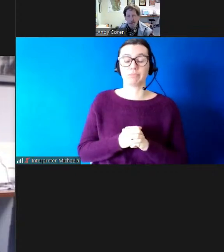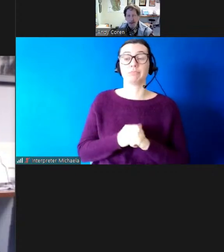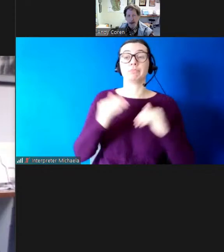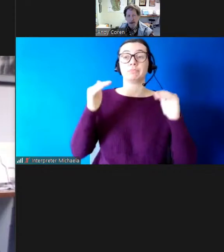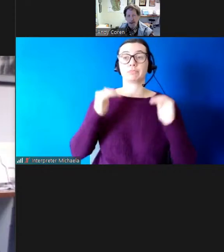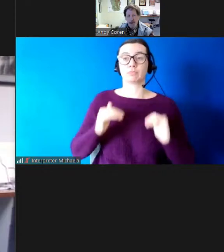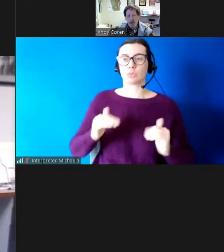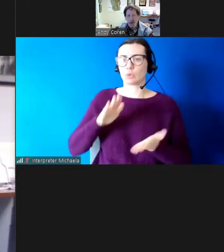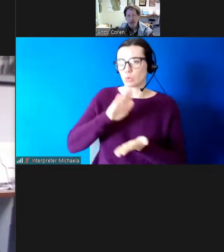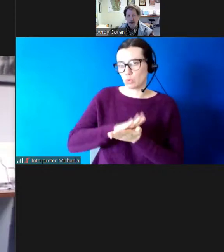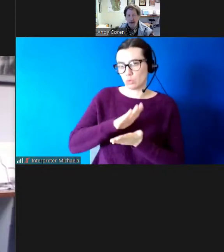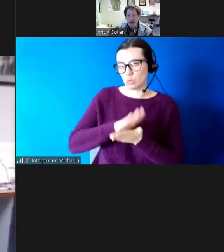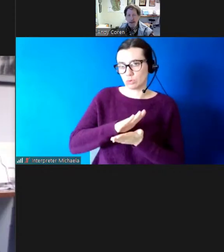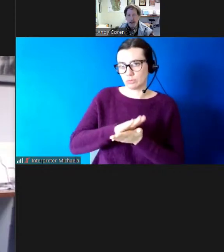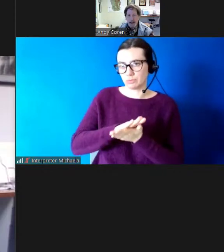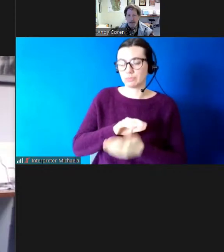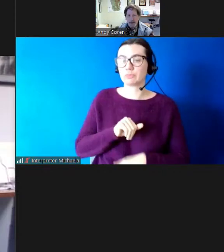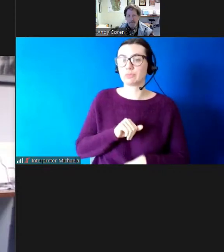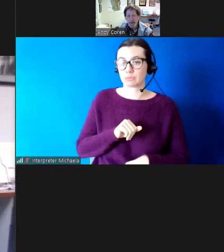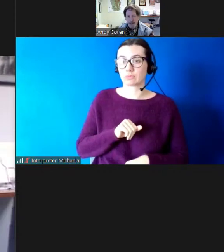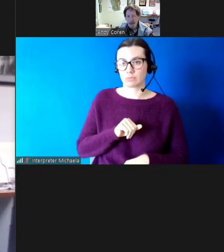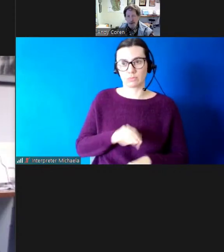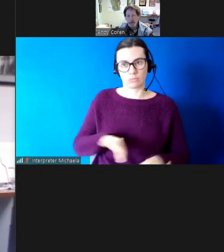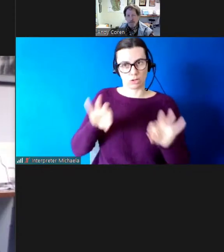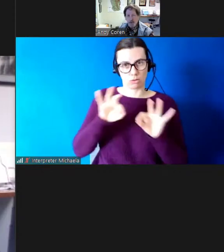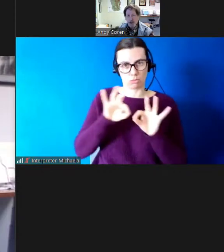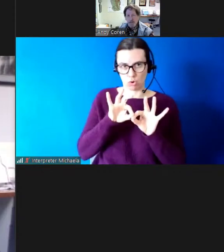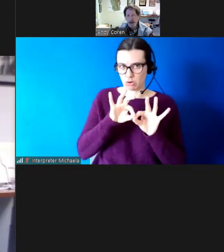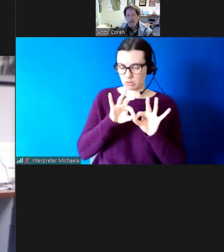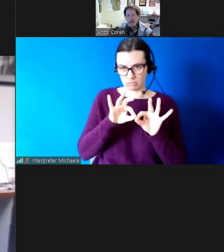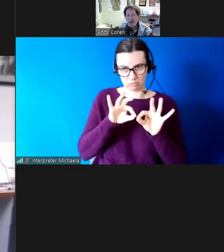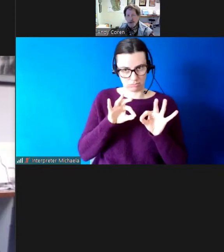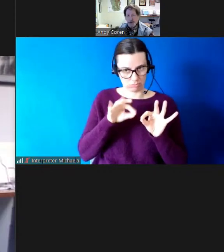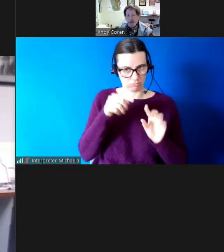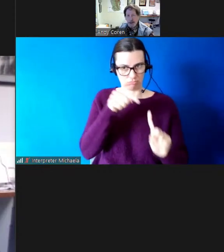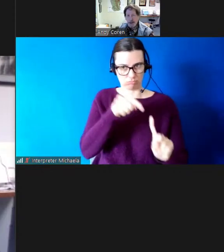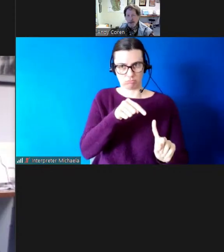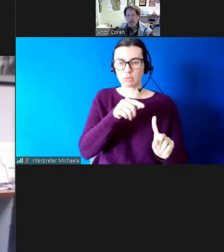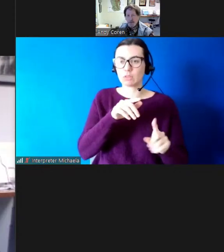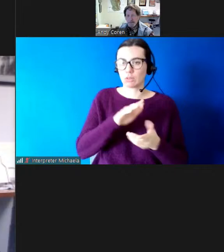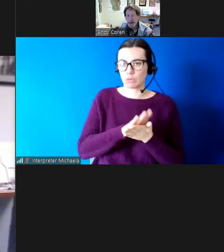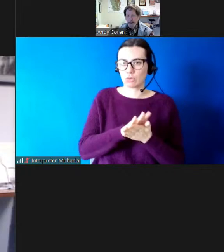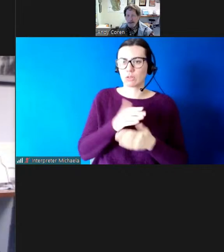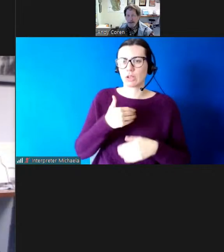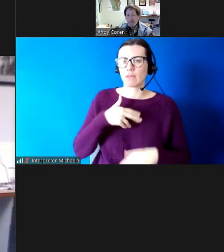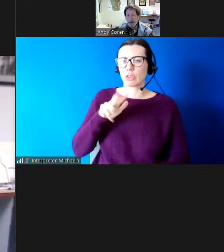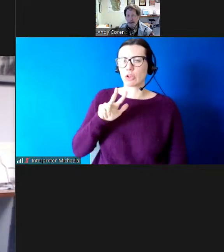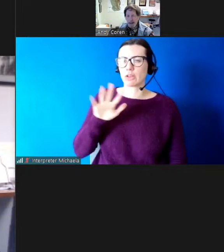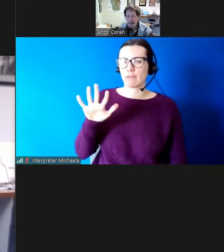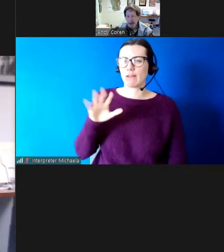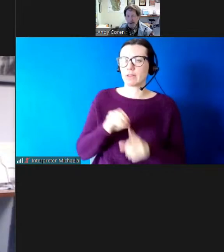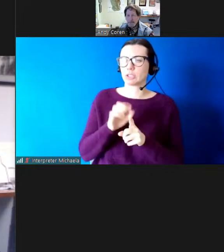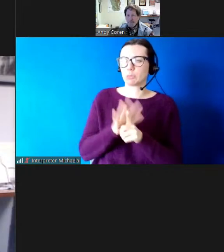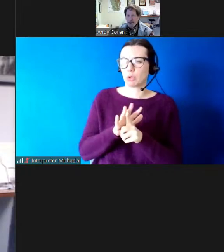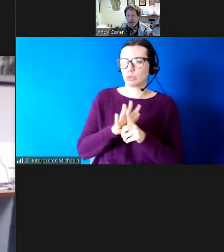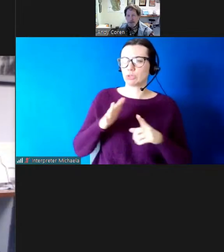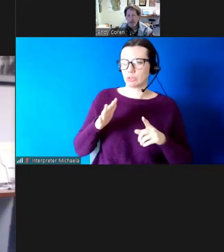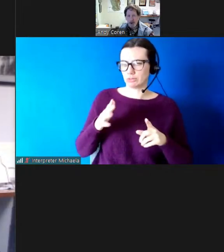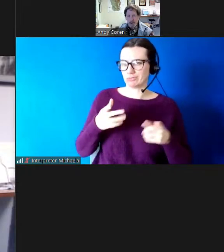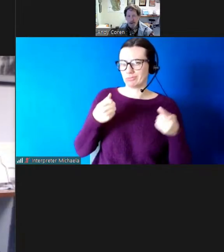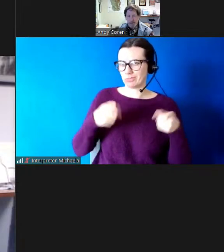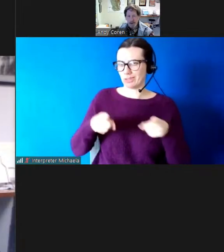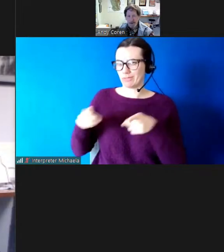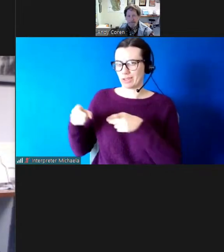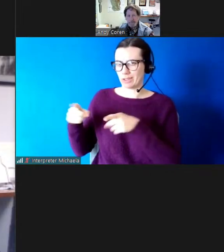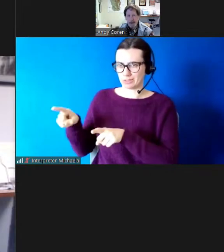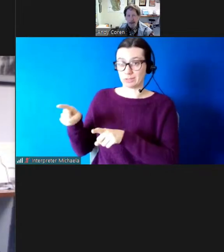an important area. Schools have had, as I've been mentioning, 45 exposure events over the past pandemic. This is